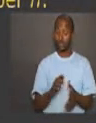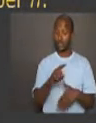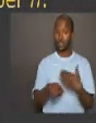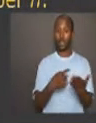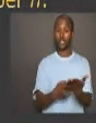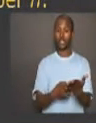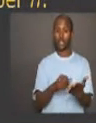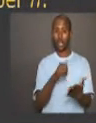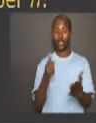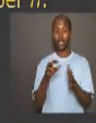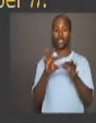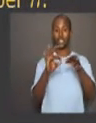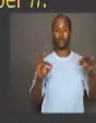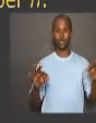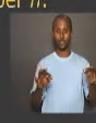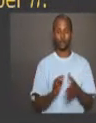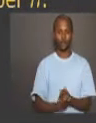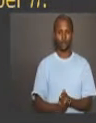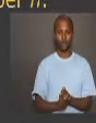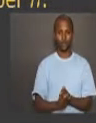Here is another statement.